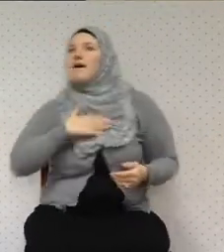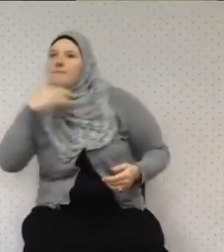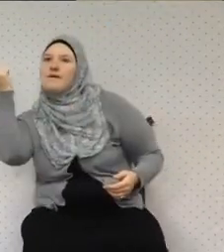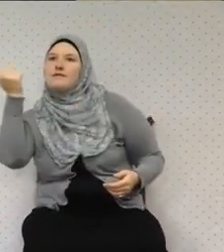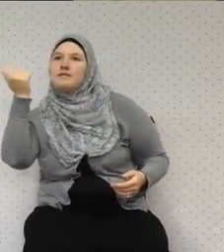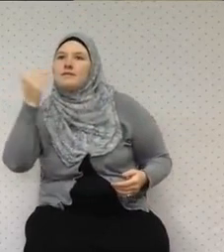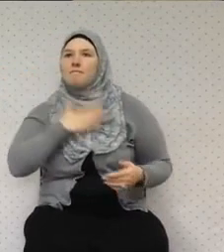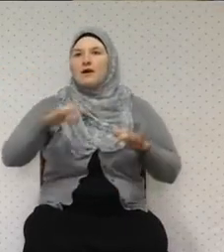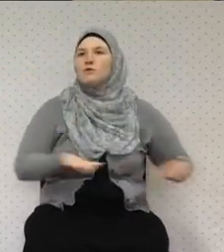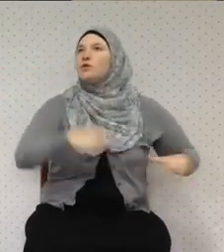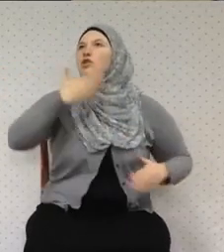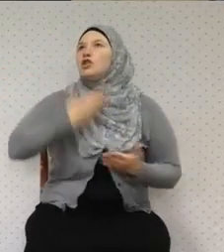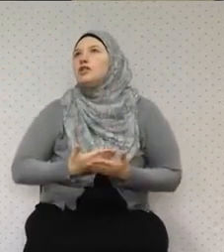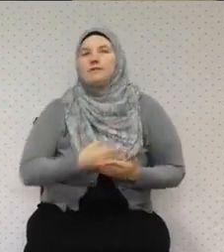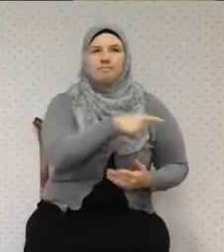in their deeds.